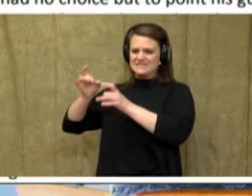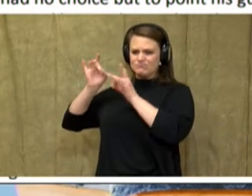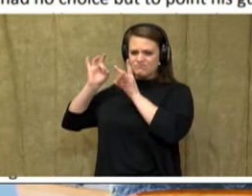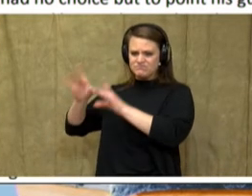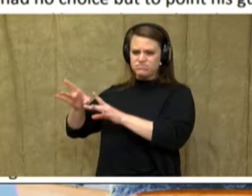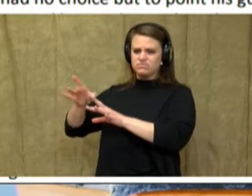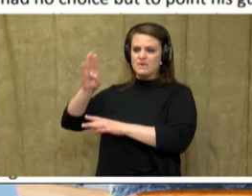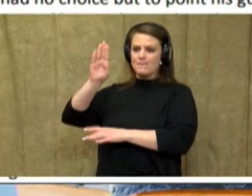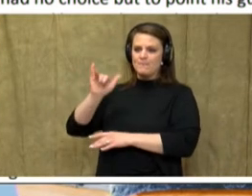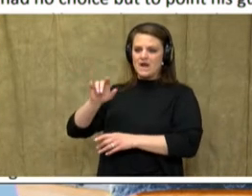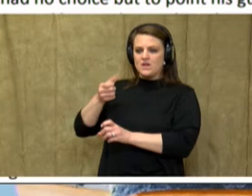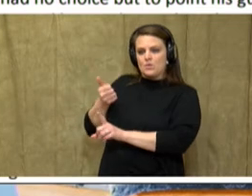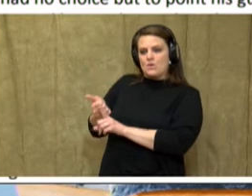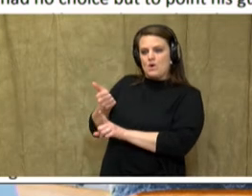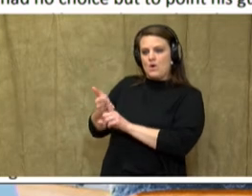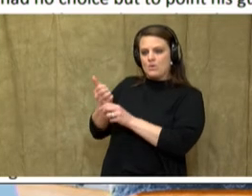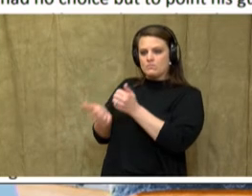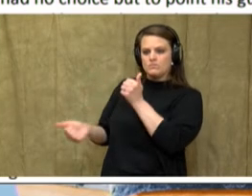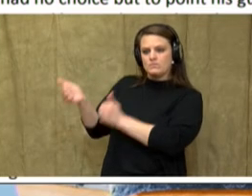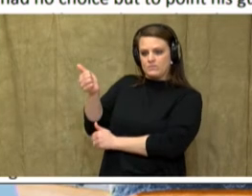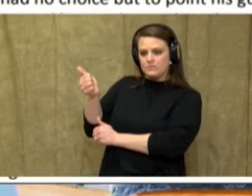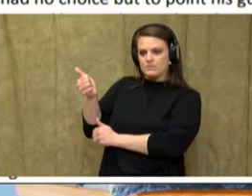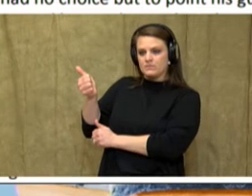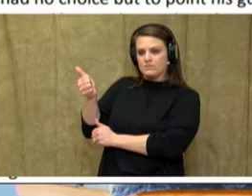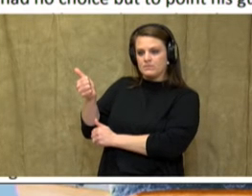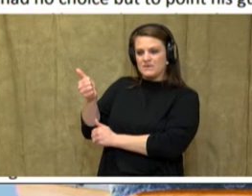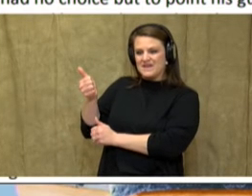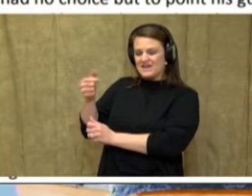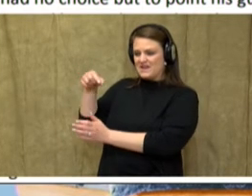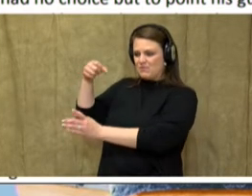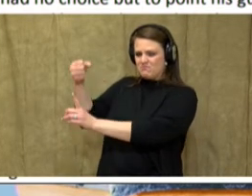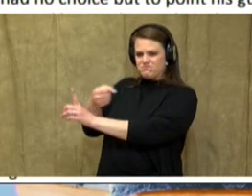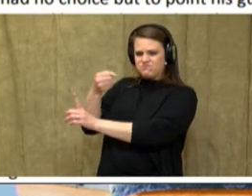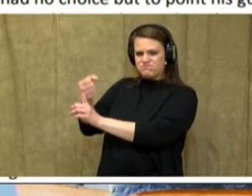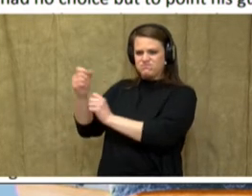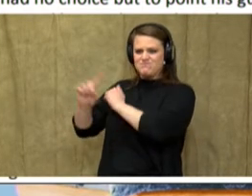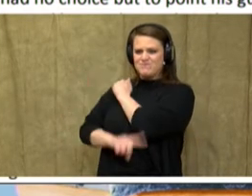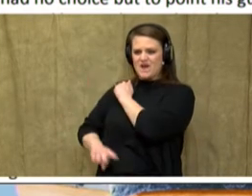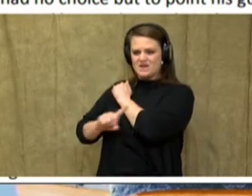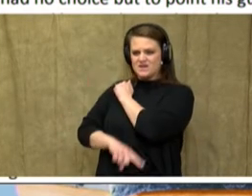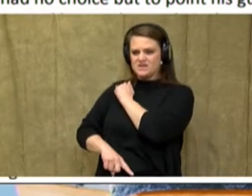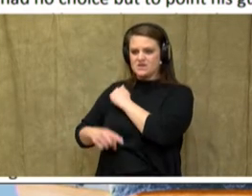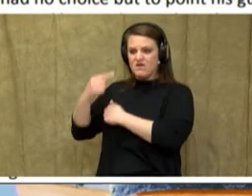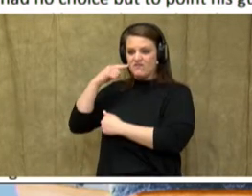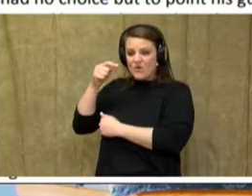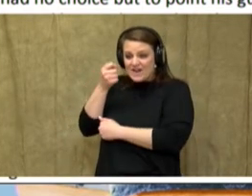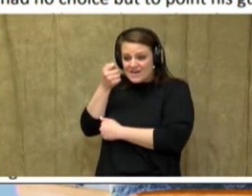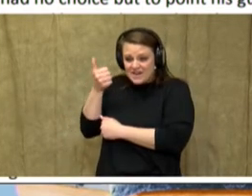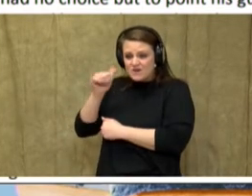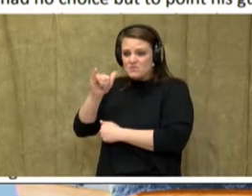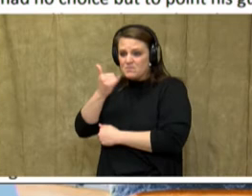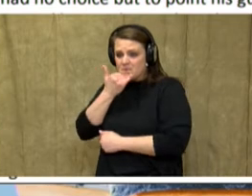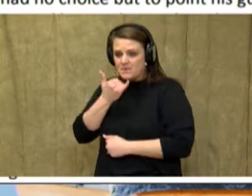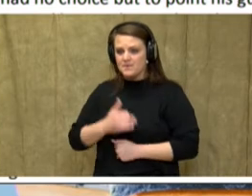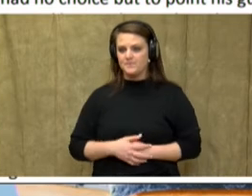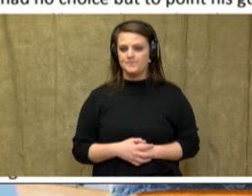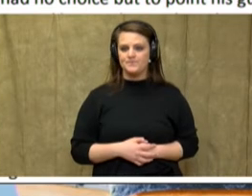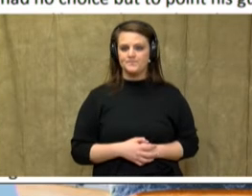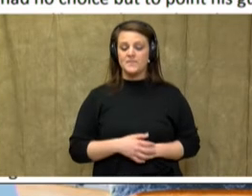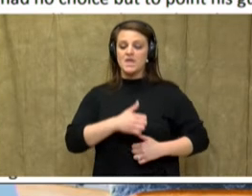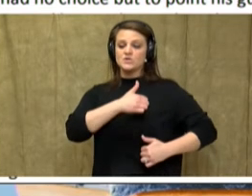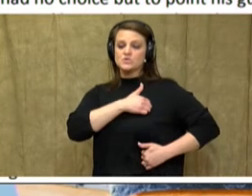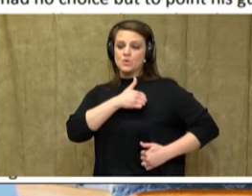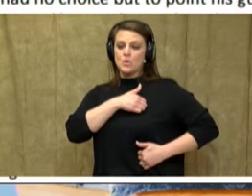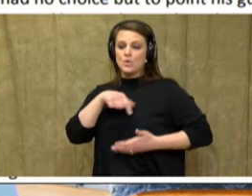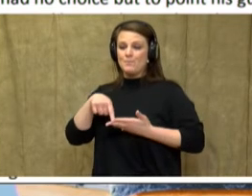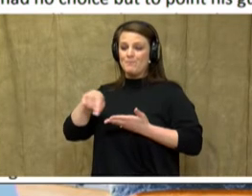their own commanders, including severe physical punishment for every minor violation. The soldiers'